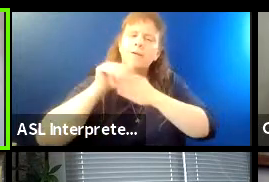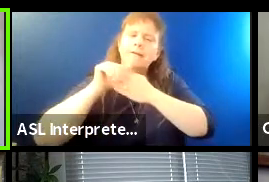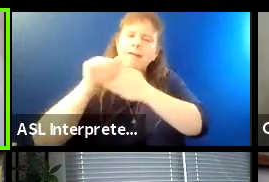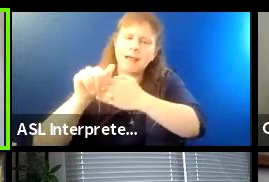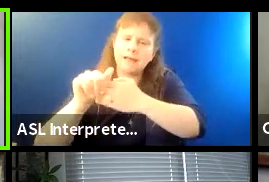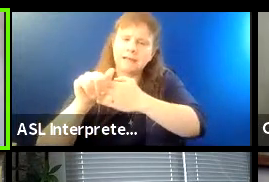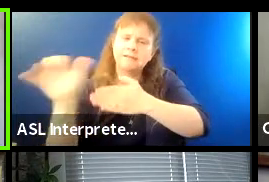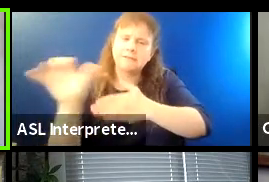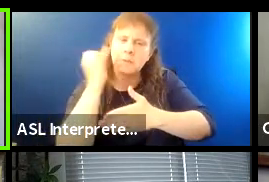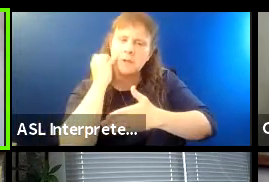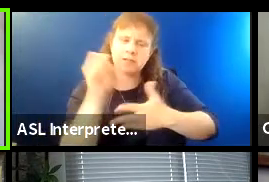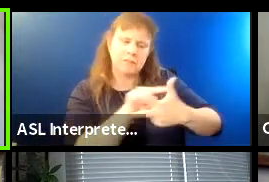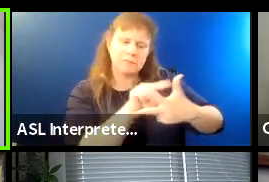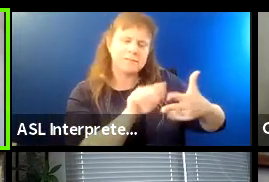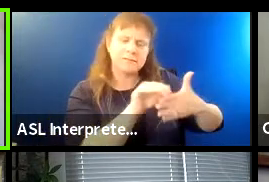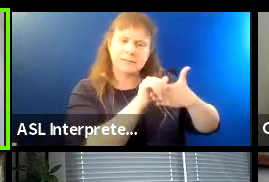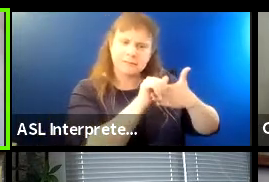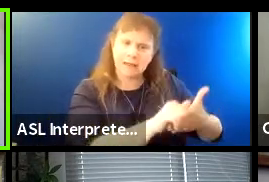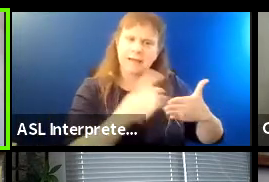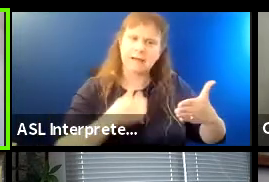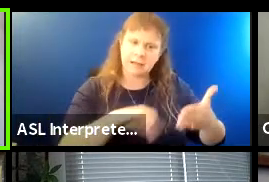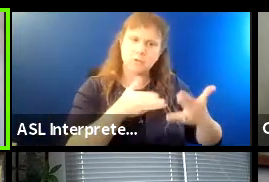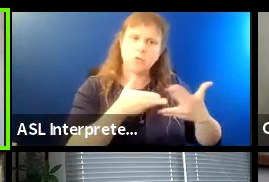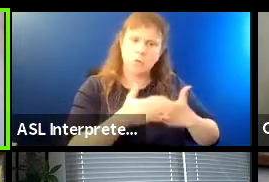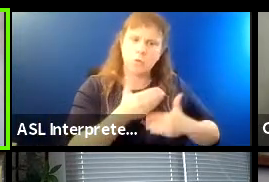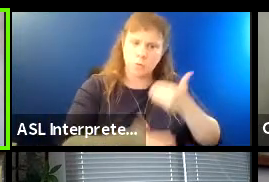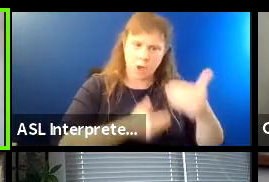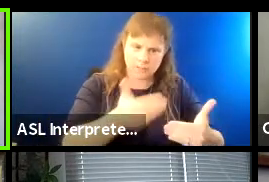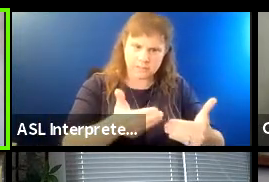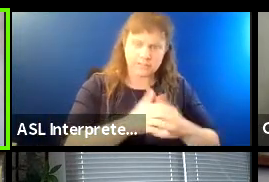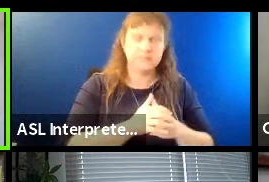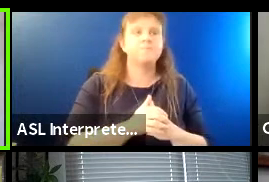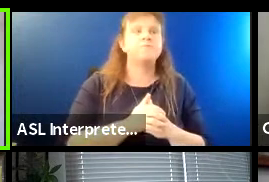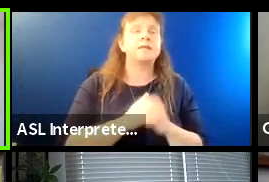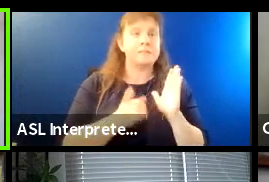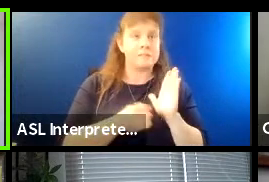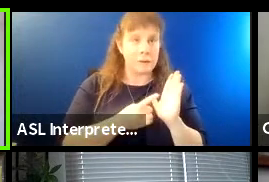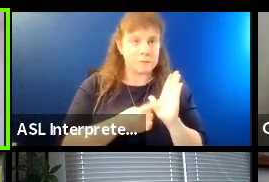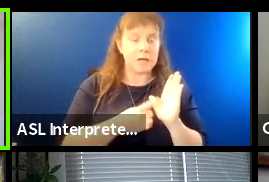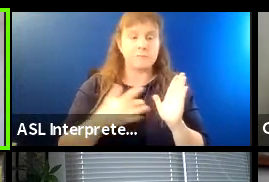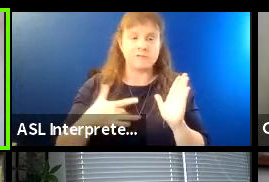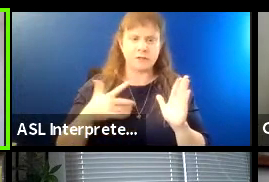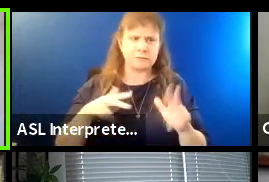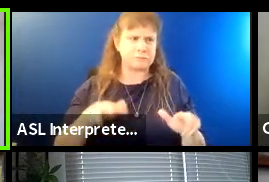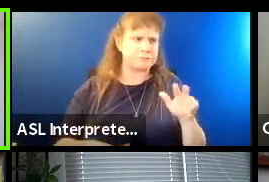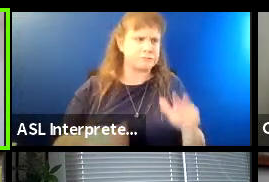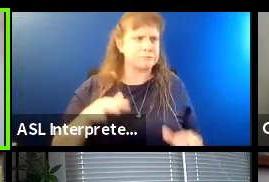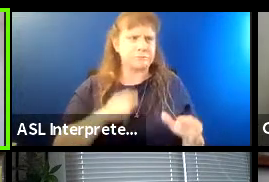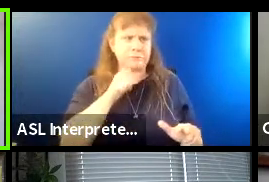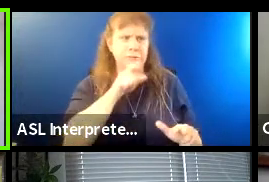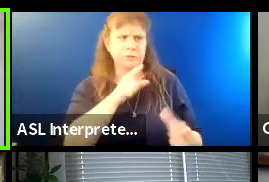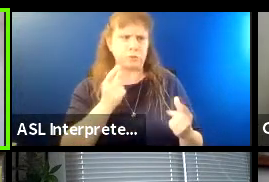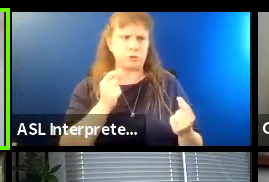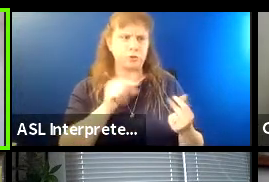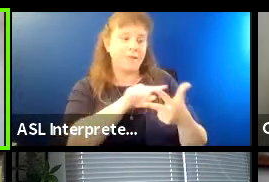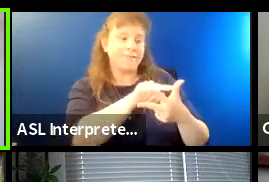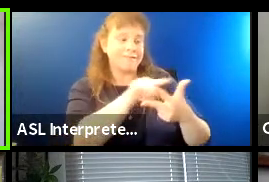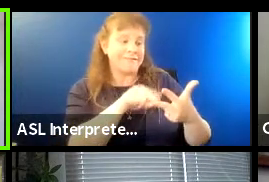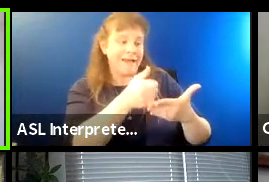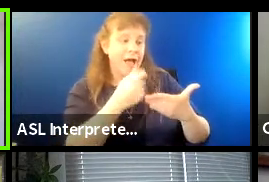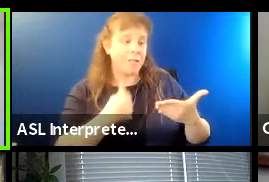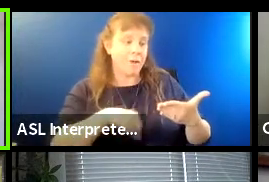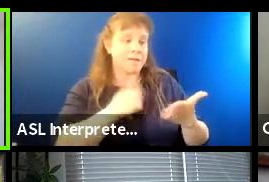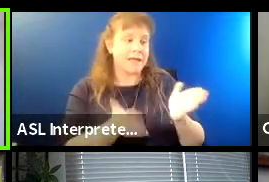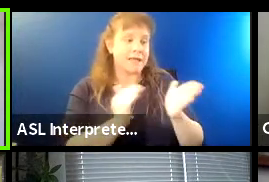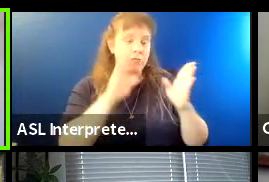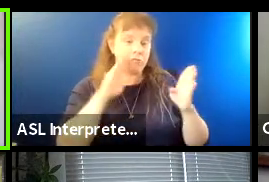this process. And in moments of uncertainty, it helped us to orient and